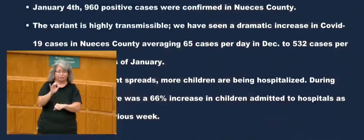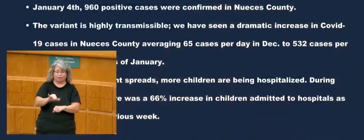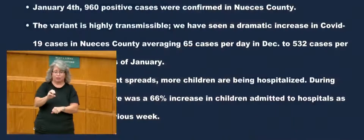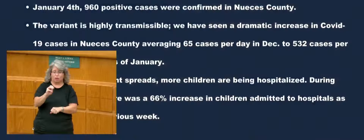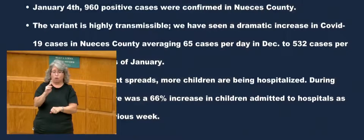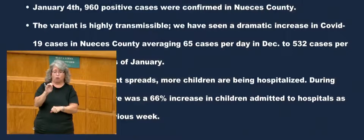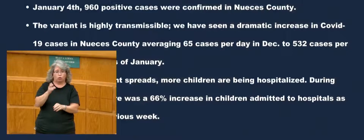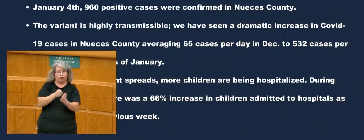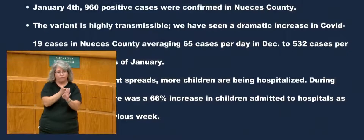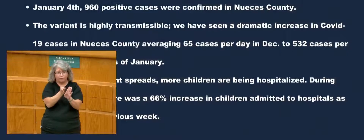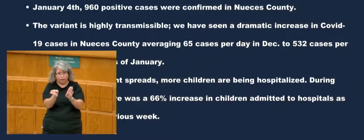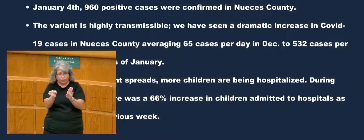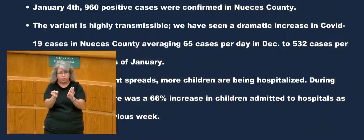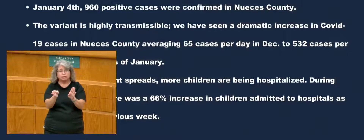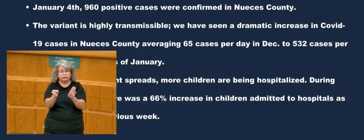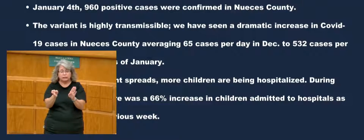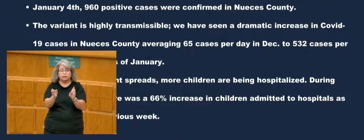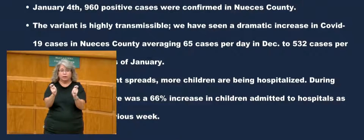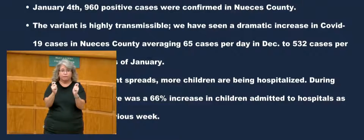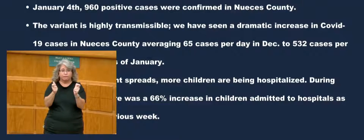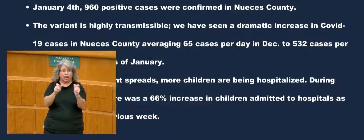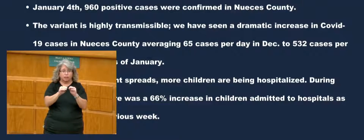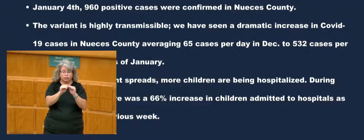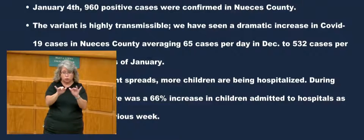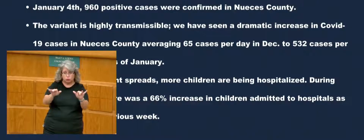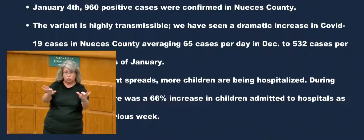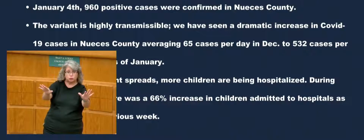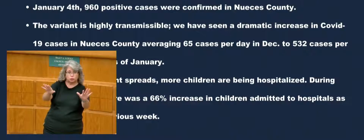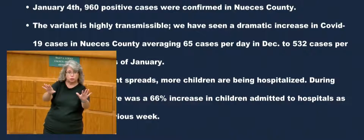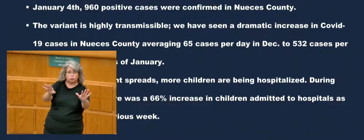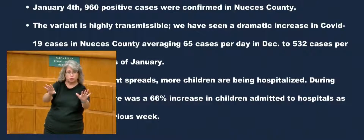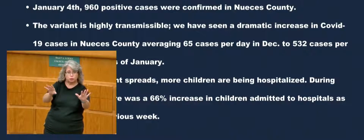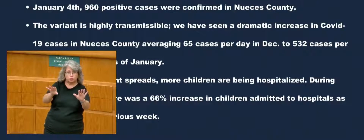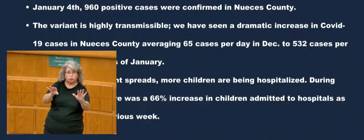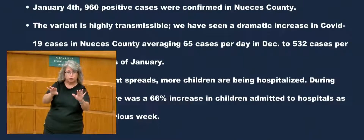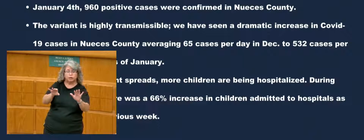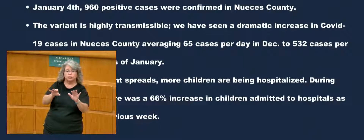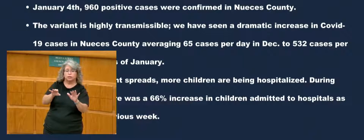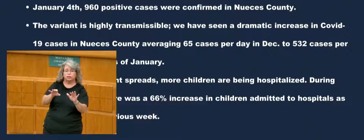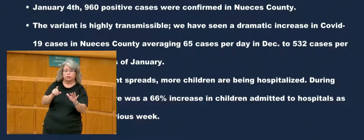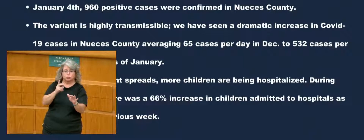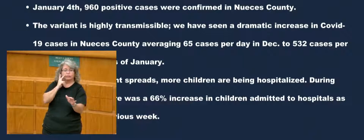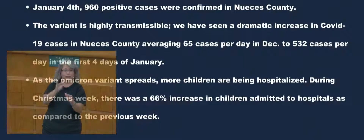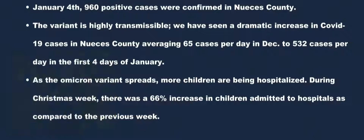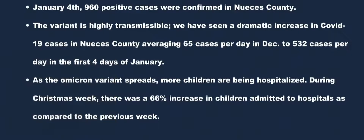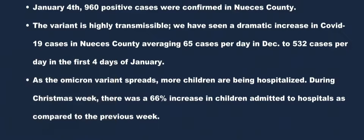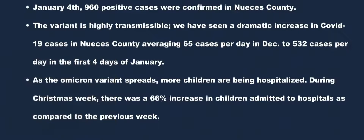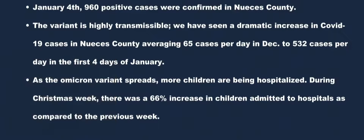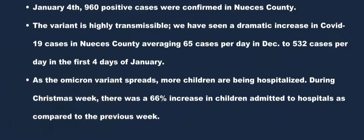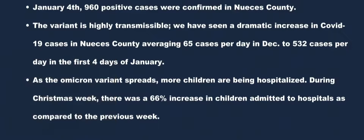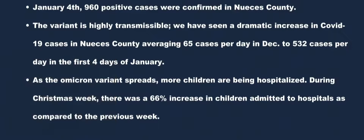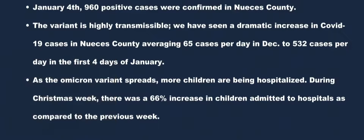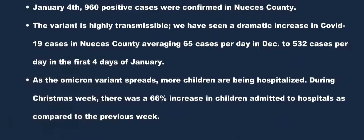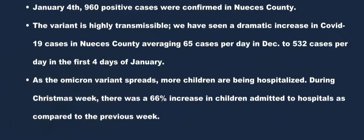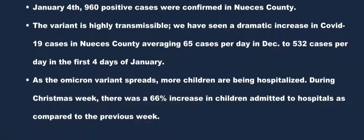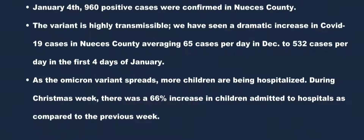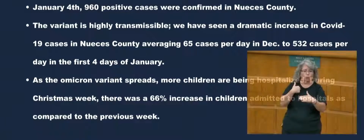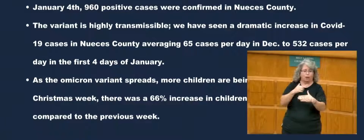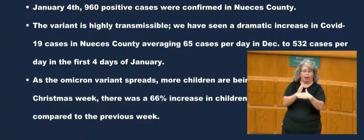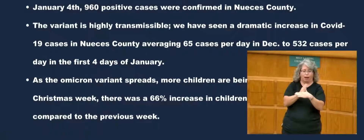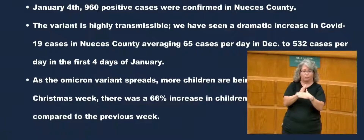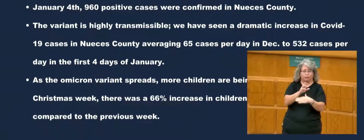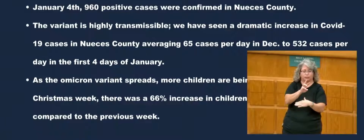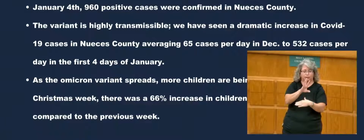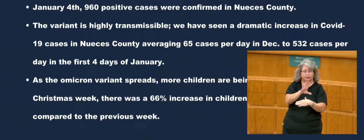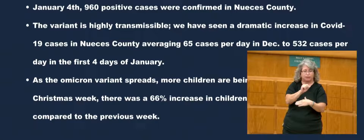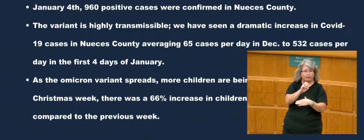We've seen a dramatic increase, and Dr. Bird will talk more about this. We're averaging 65 cases per day in December,